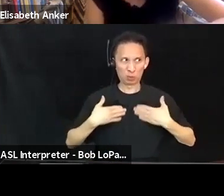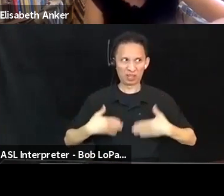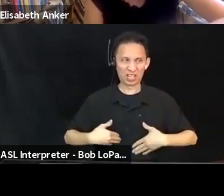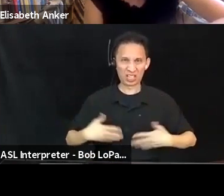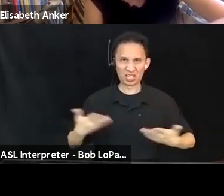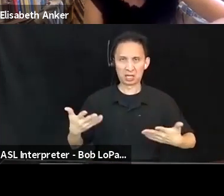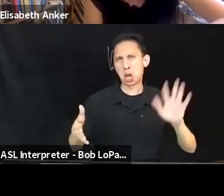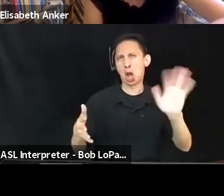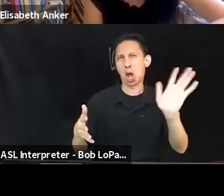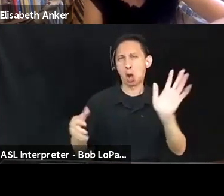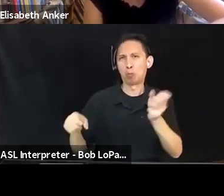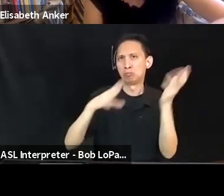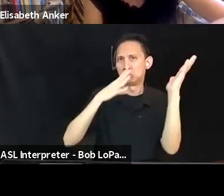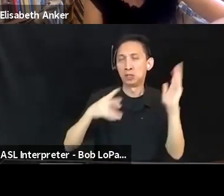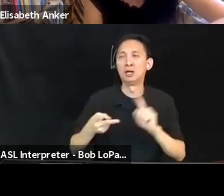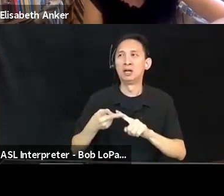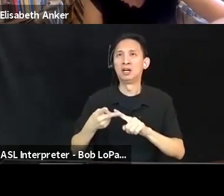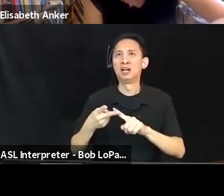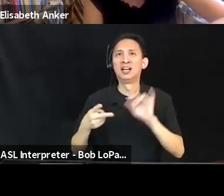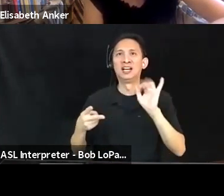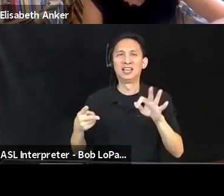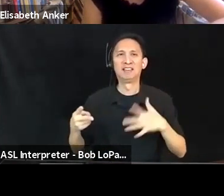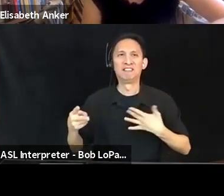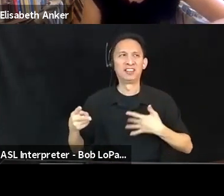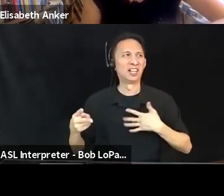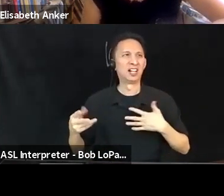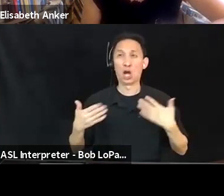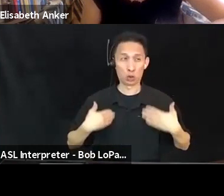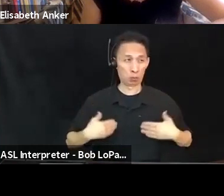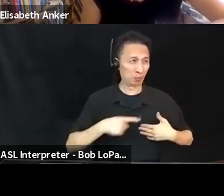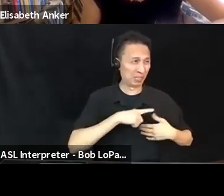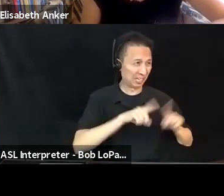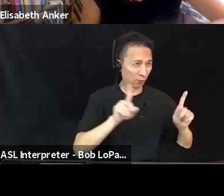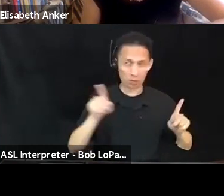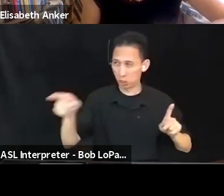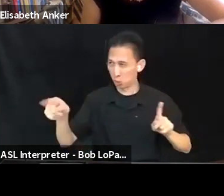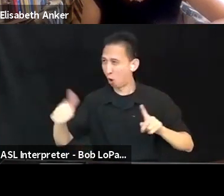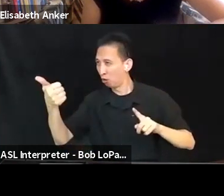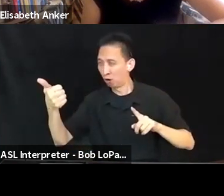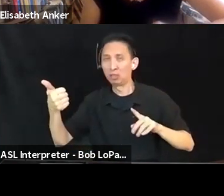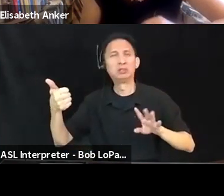don't belong to the same stock, a stock in the sense of,